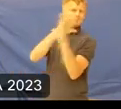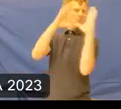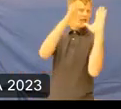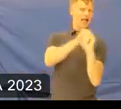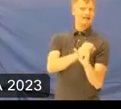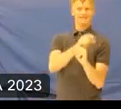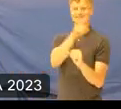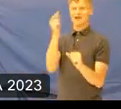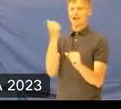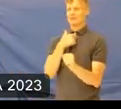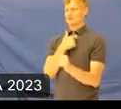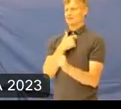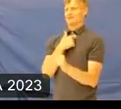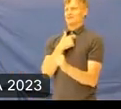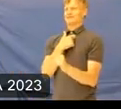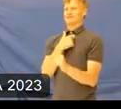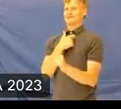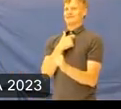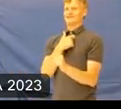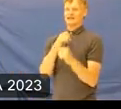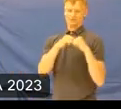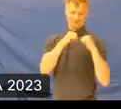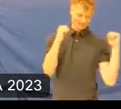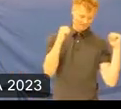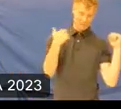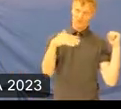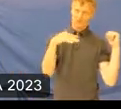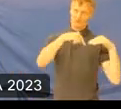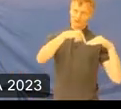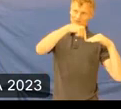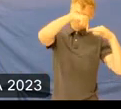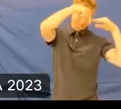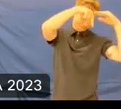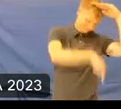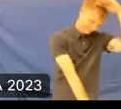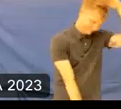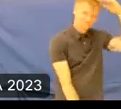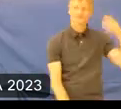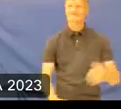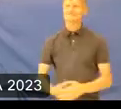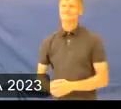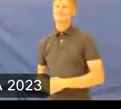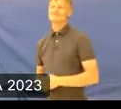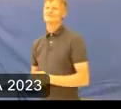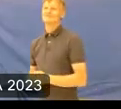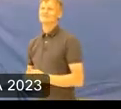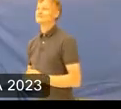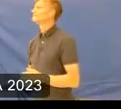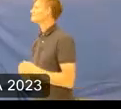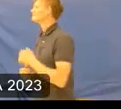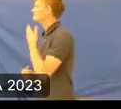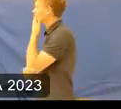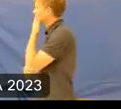written on, you know, what's really in there. And I think you can, you all, there were papers actually at the conference so far